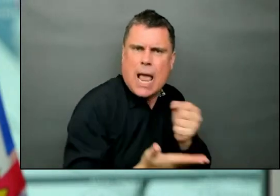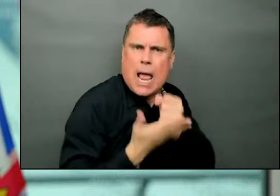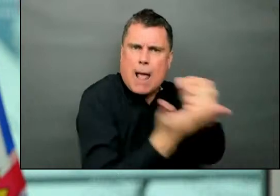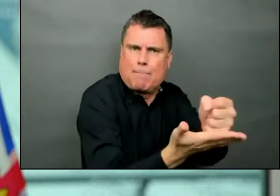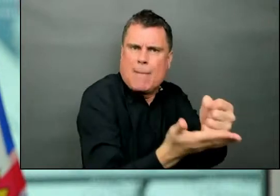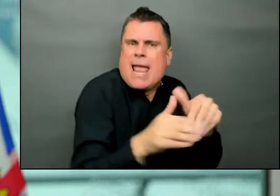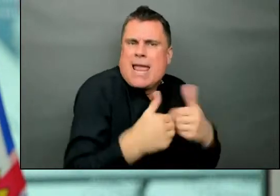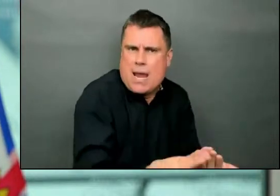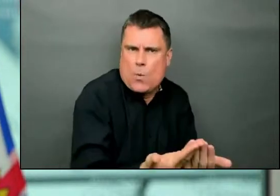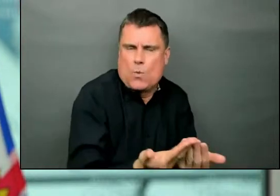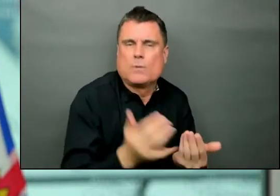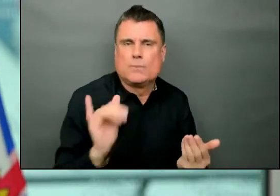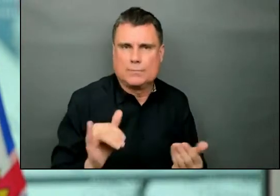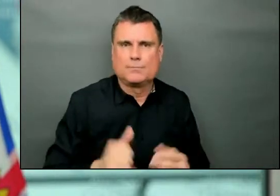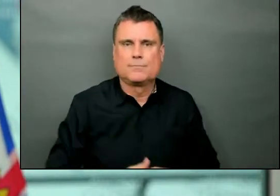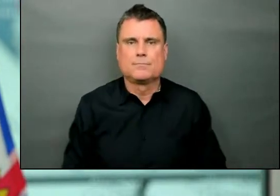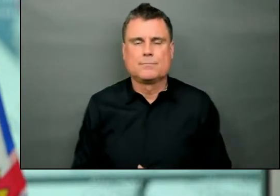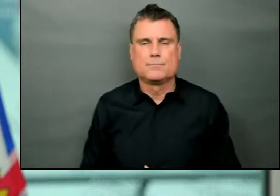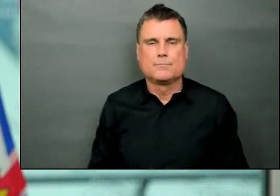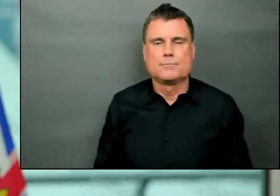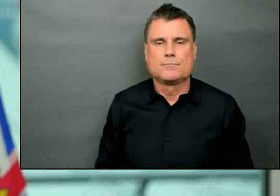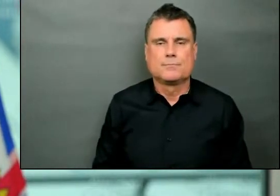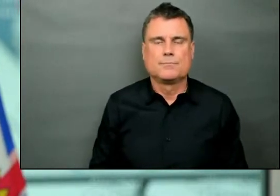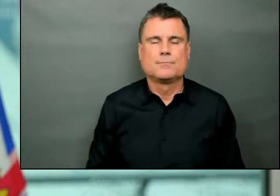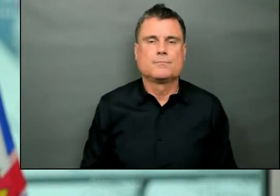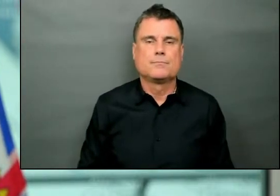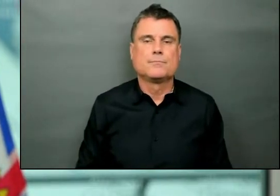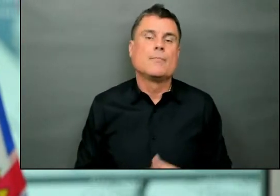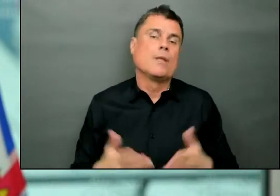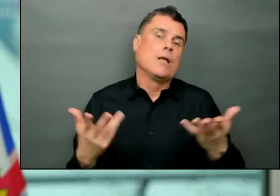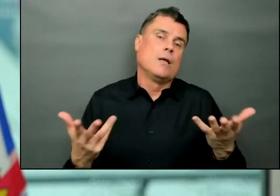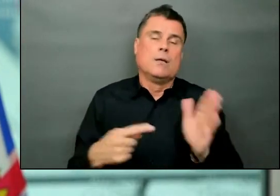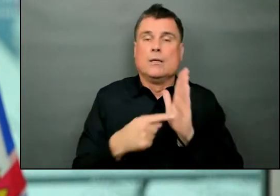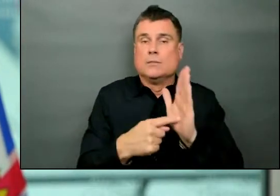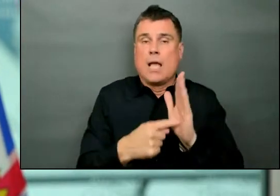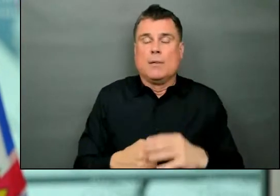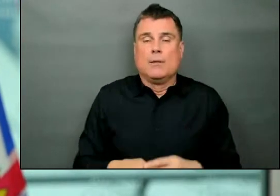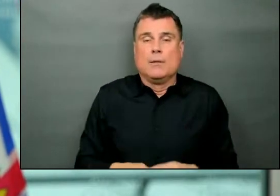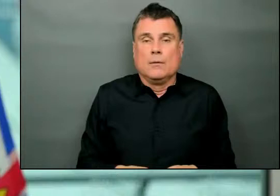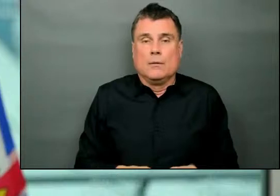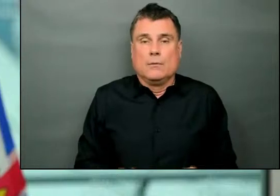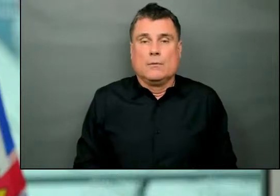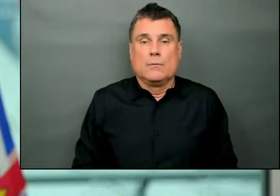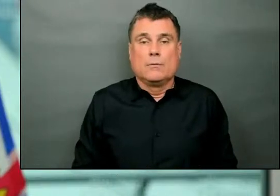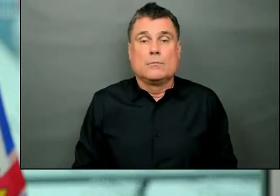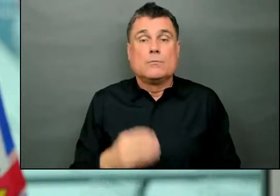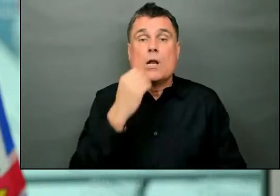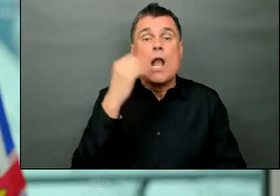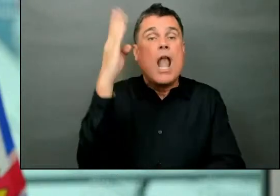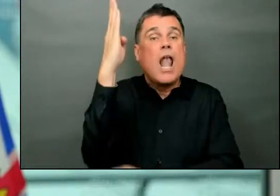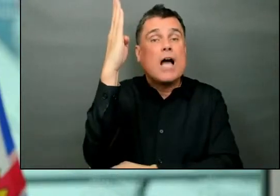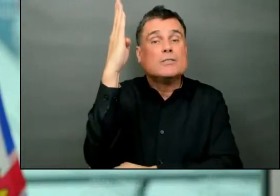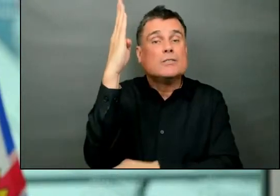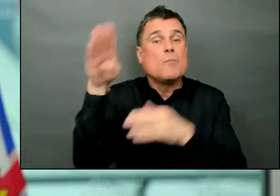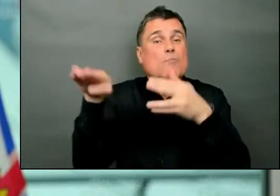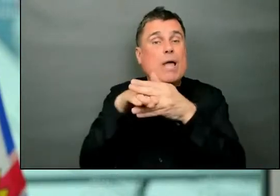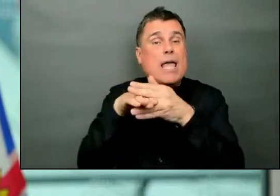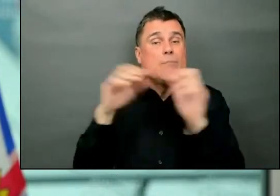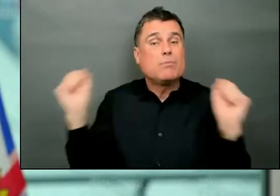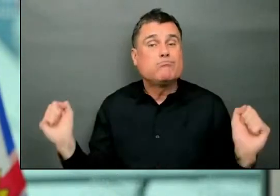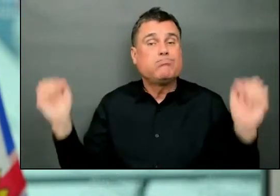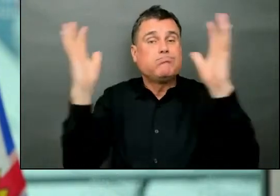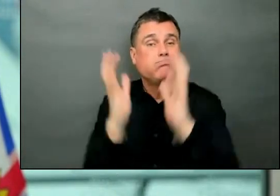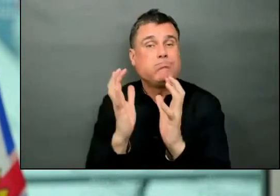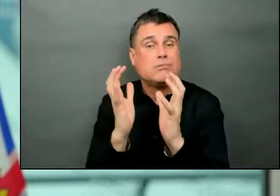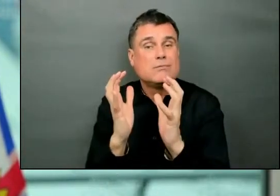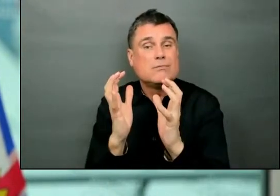are specific times where things can lapse. Sometimes it's related to lunchrooms or break rooms where there's not a